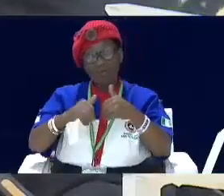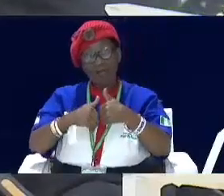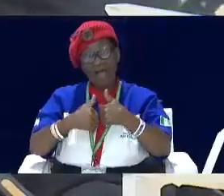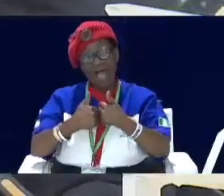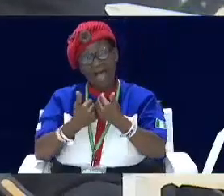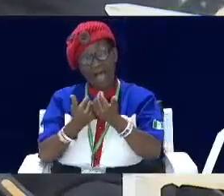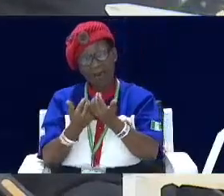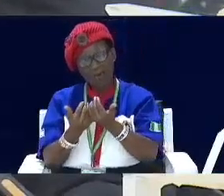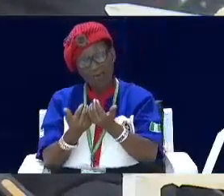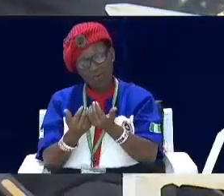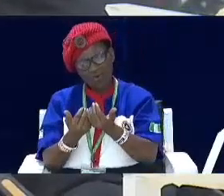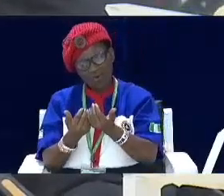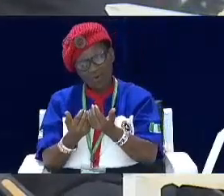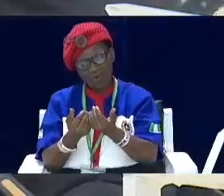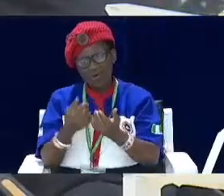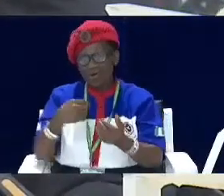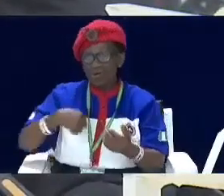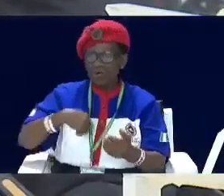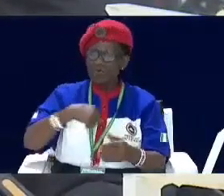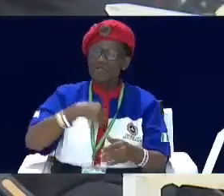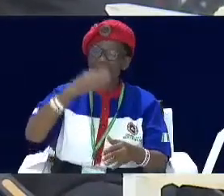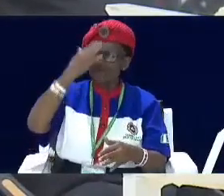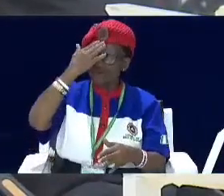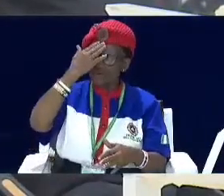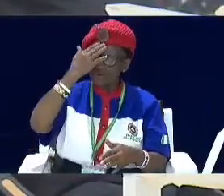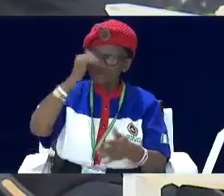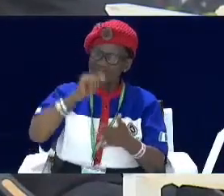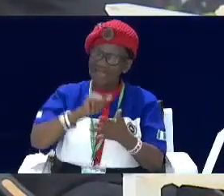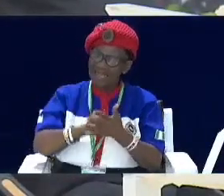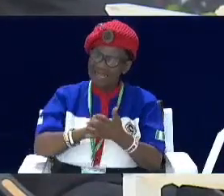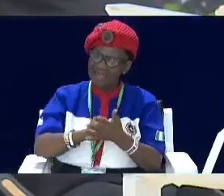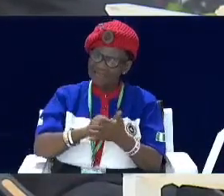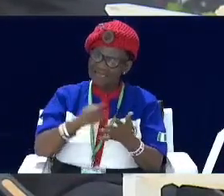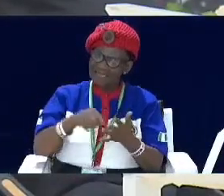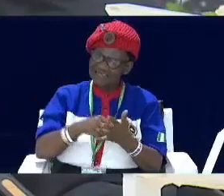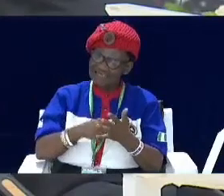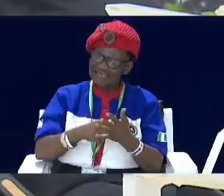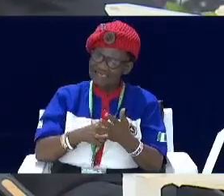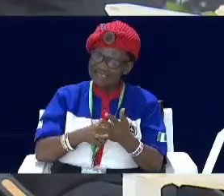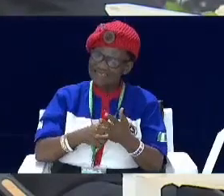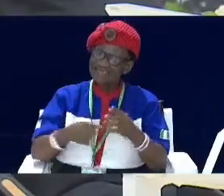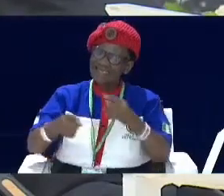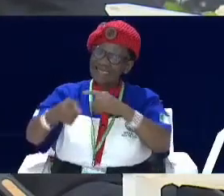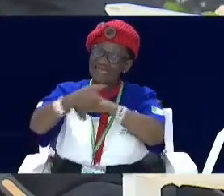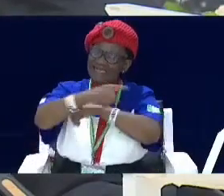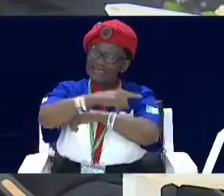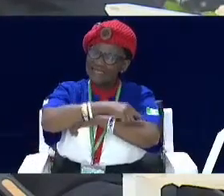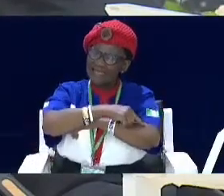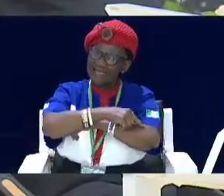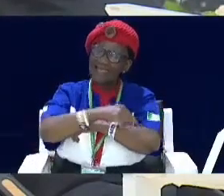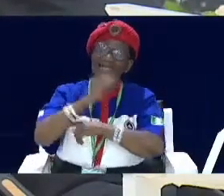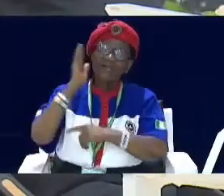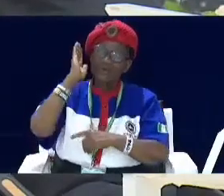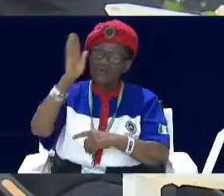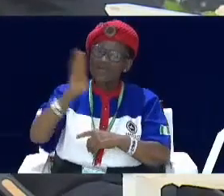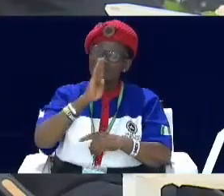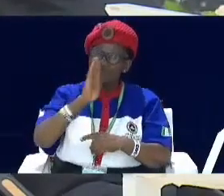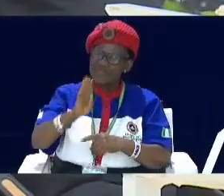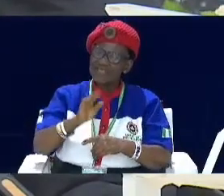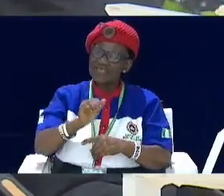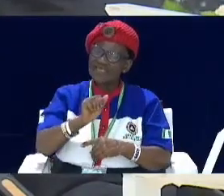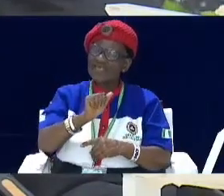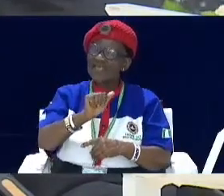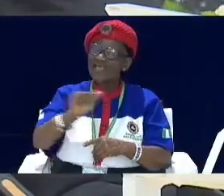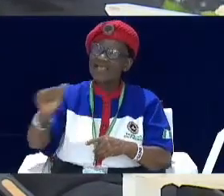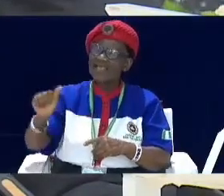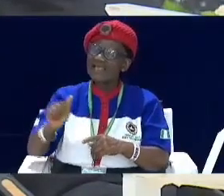on Beji. We know that this day is going to make a major difference in our lives. Amo wi pe ale yi yo